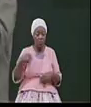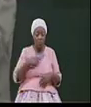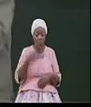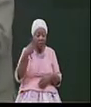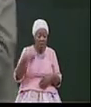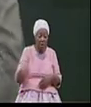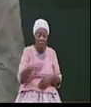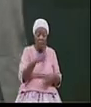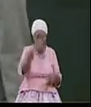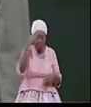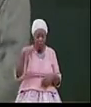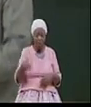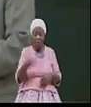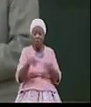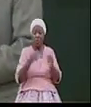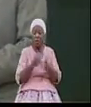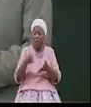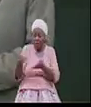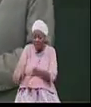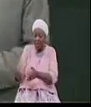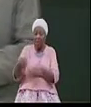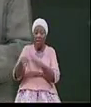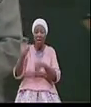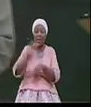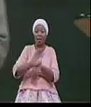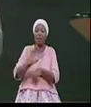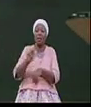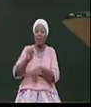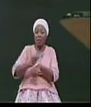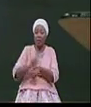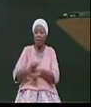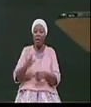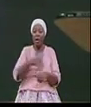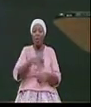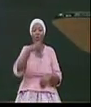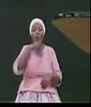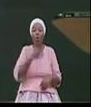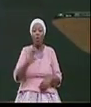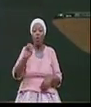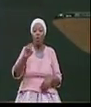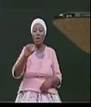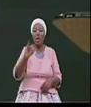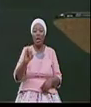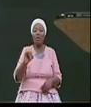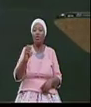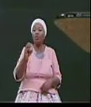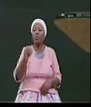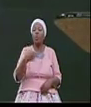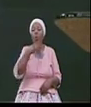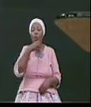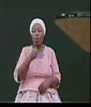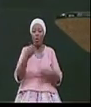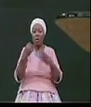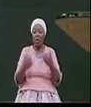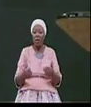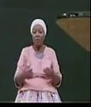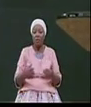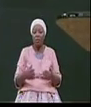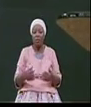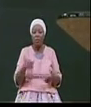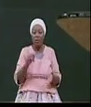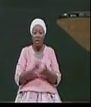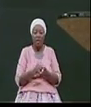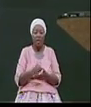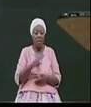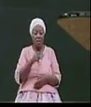it right in the tabernacle. And old Eli, so old now, that